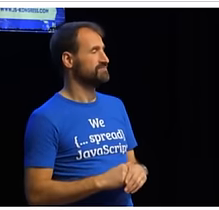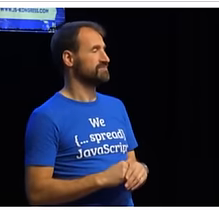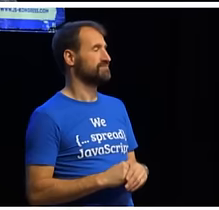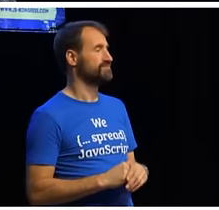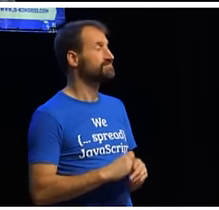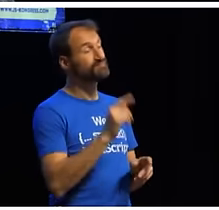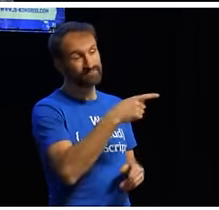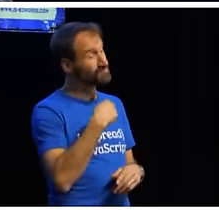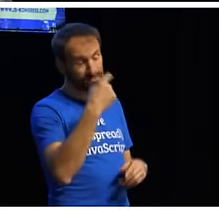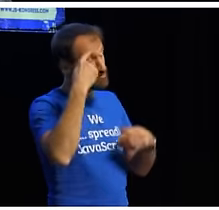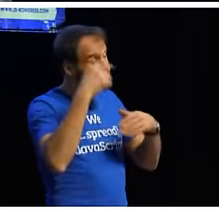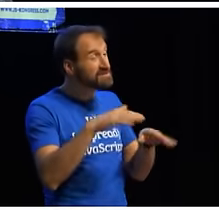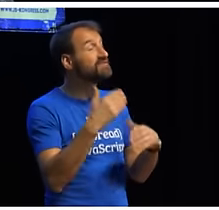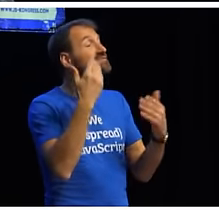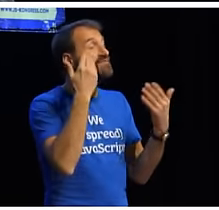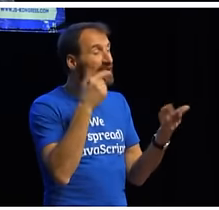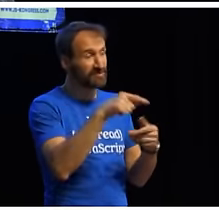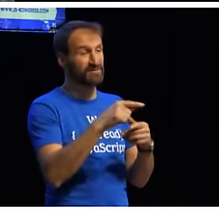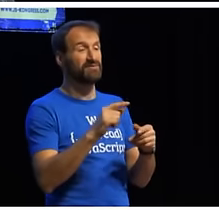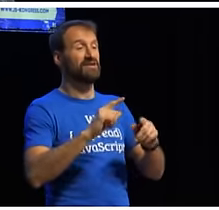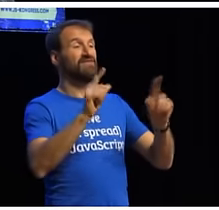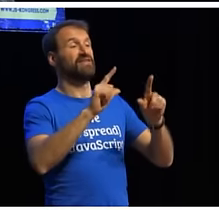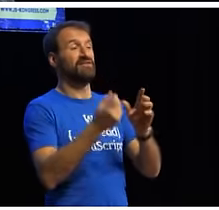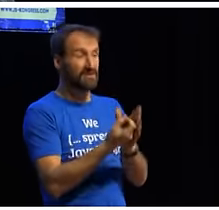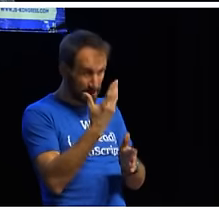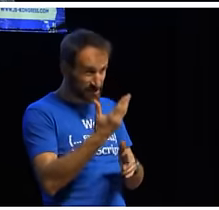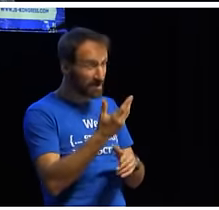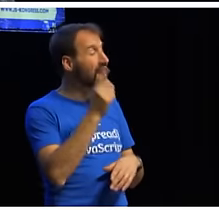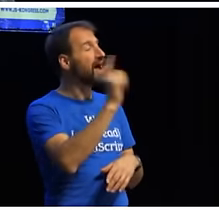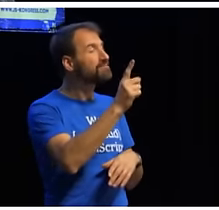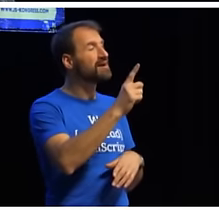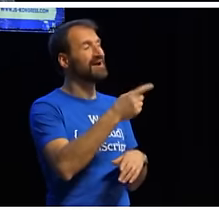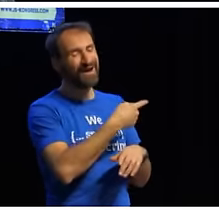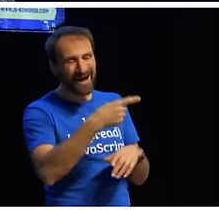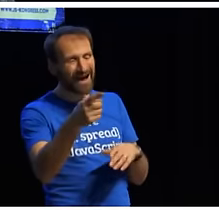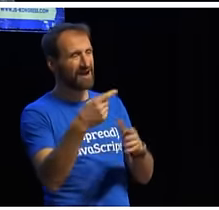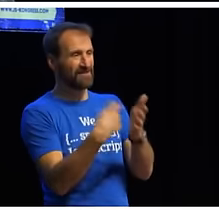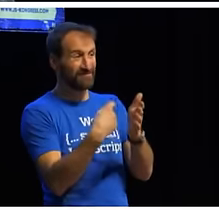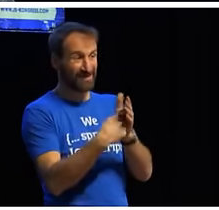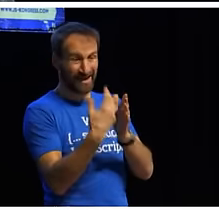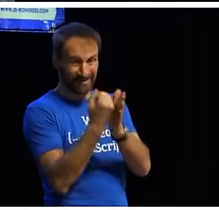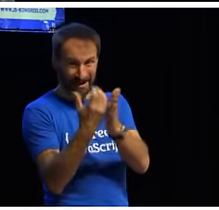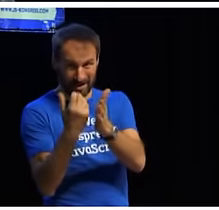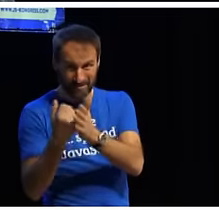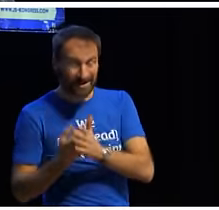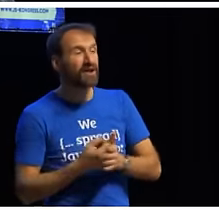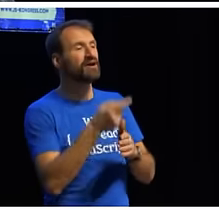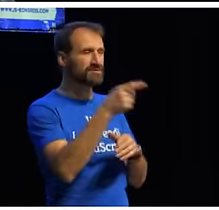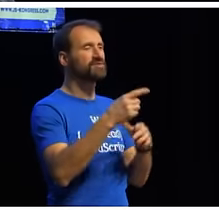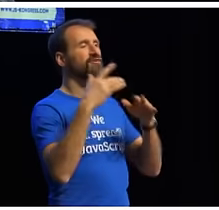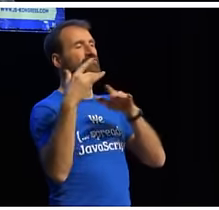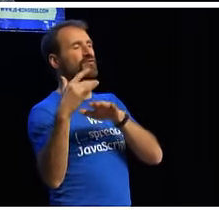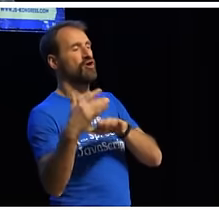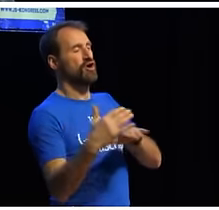when this event happened, but all the values that are emitted flows through this pipe of observables. You can chain